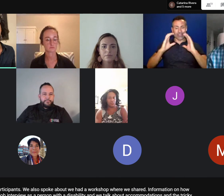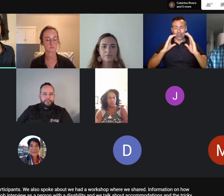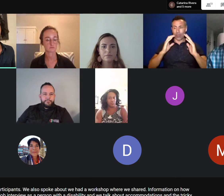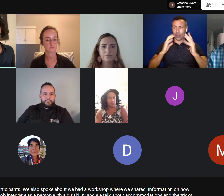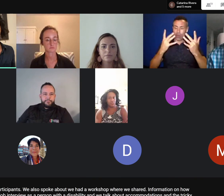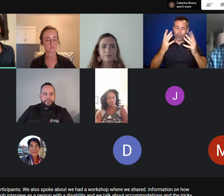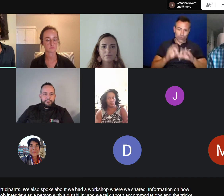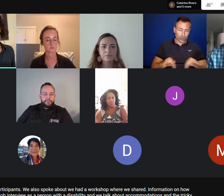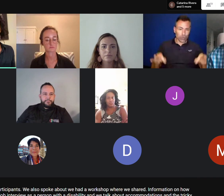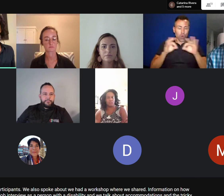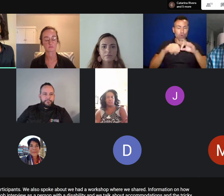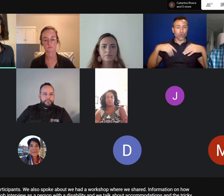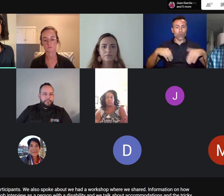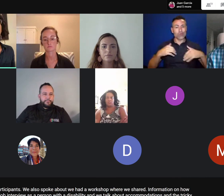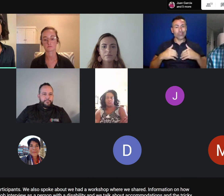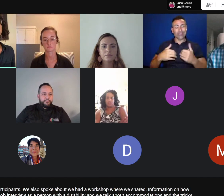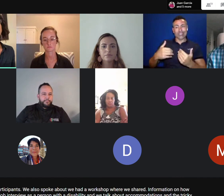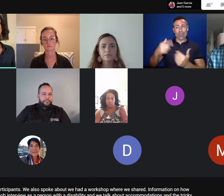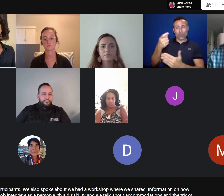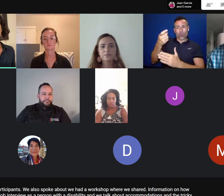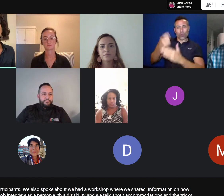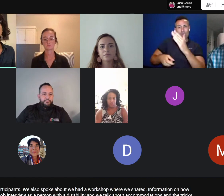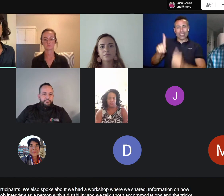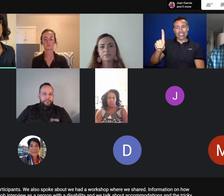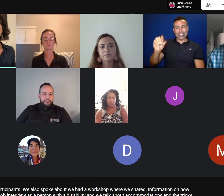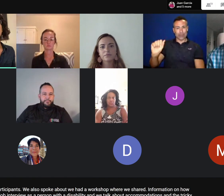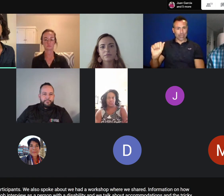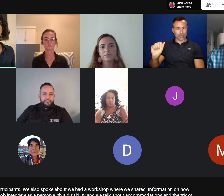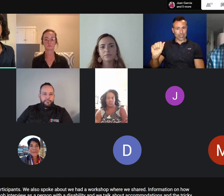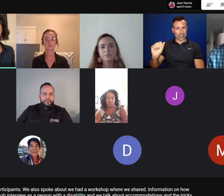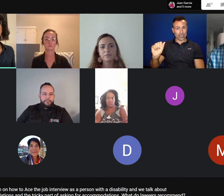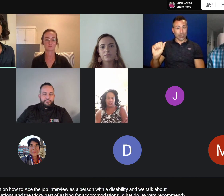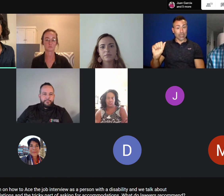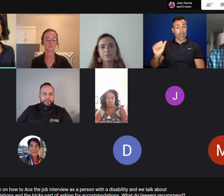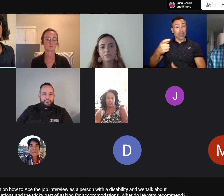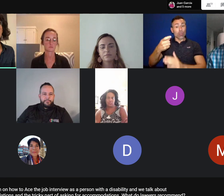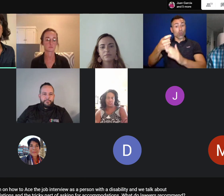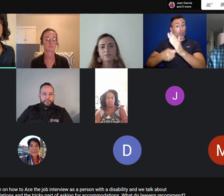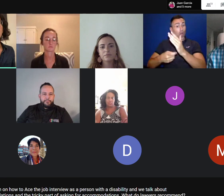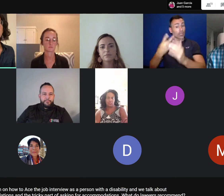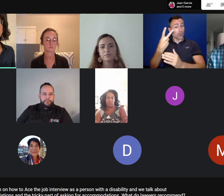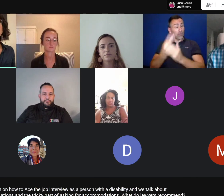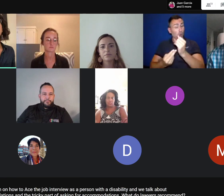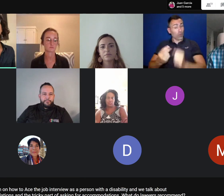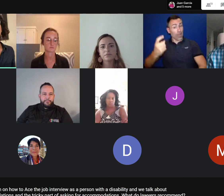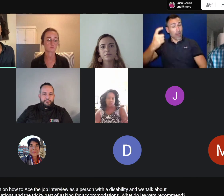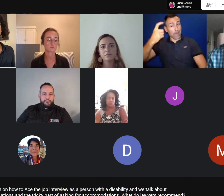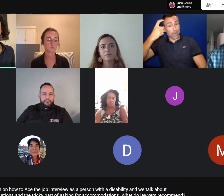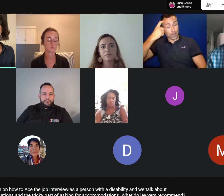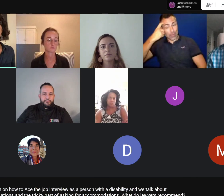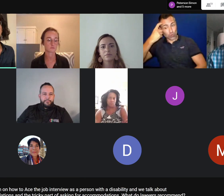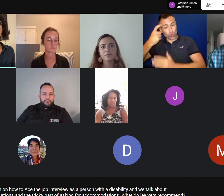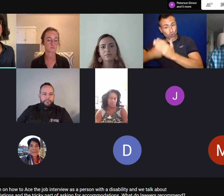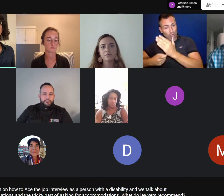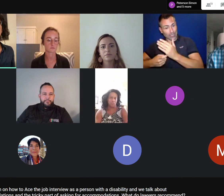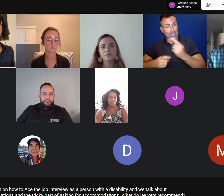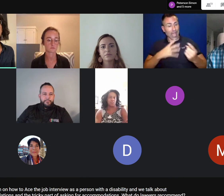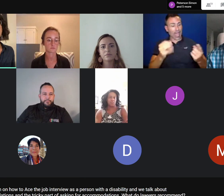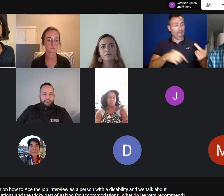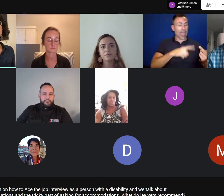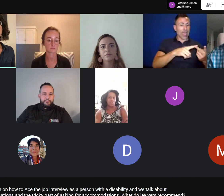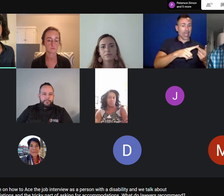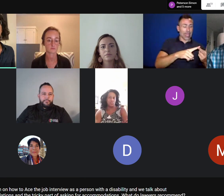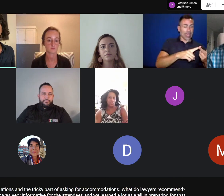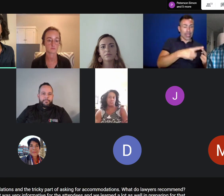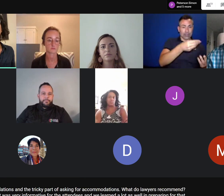and monetary. Because if you are someone with a disability, you know that there is a mental burden on a